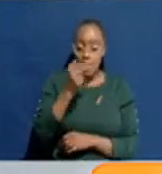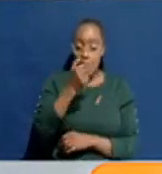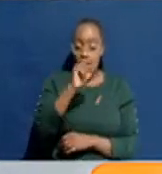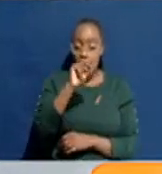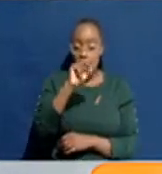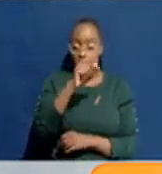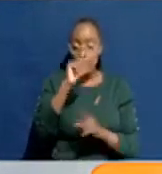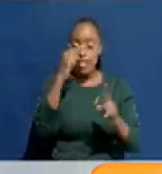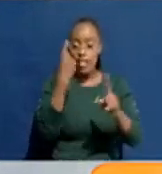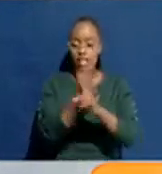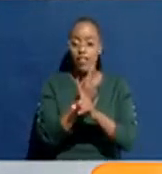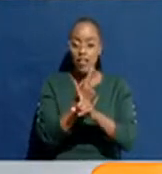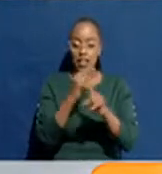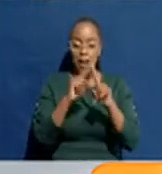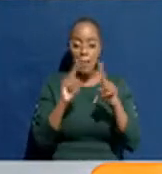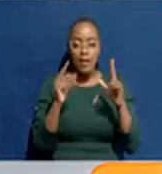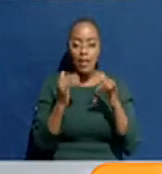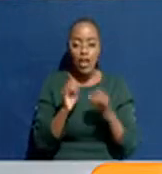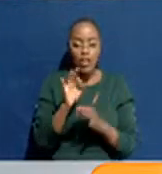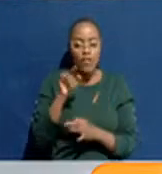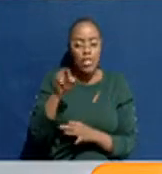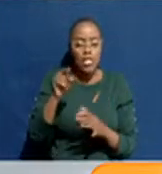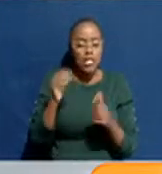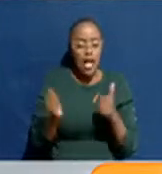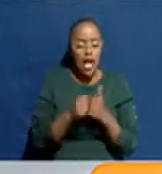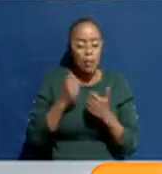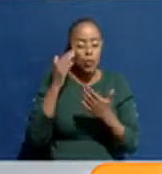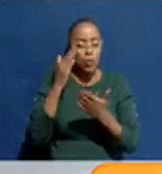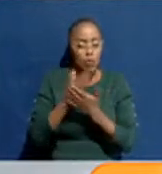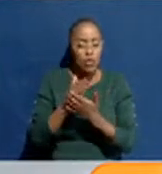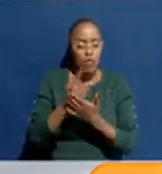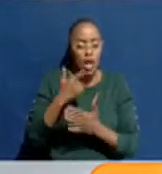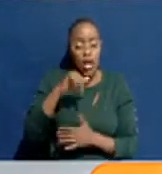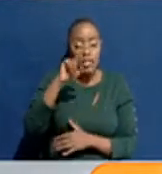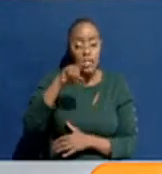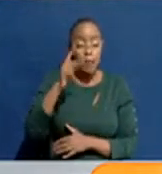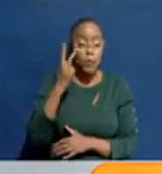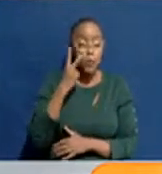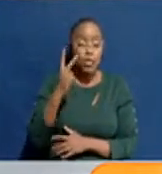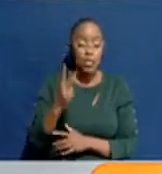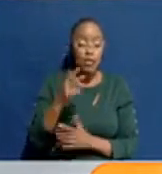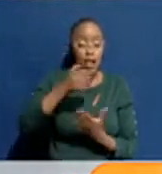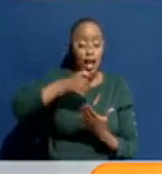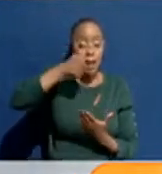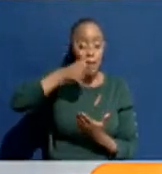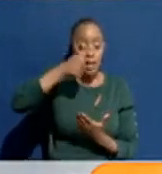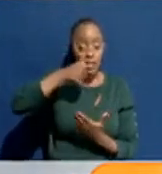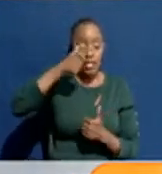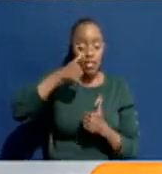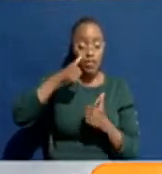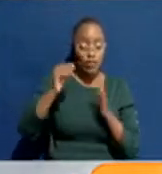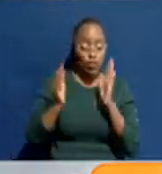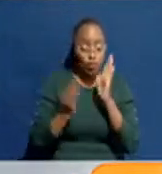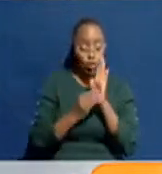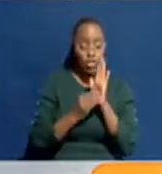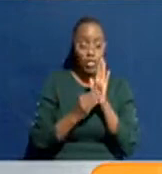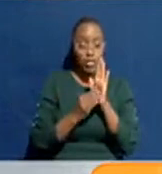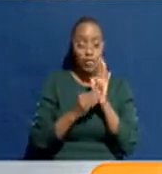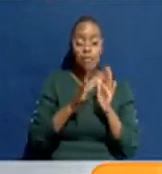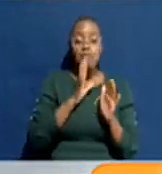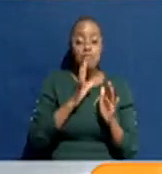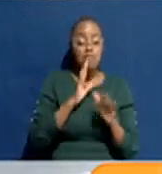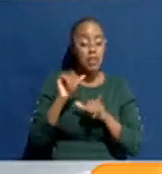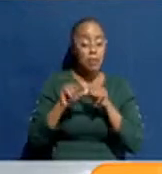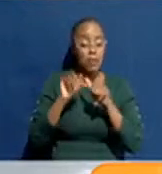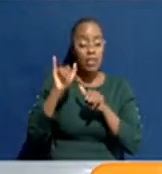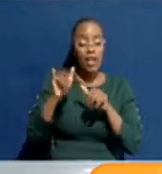different. But if that is the case, should we see a budget item speaking to